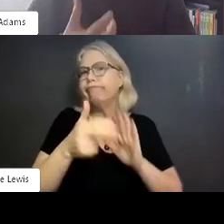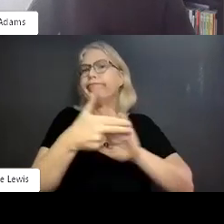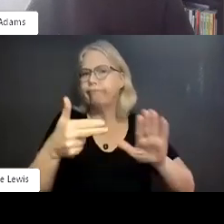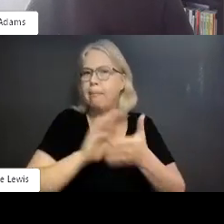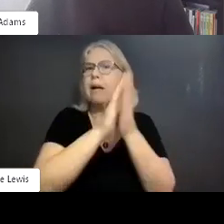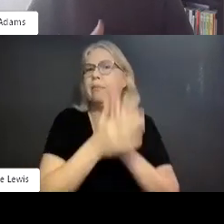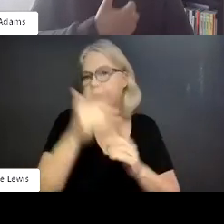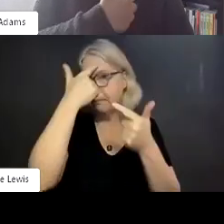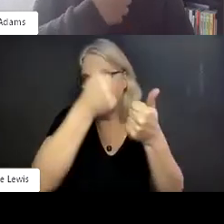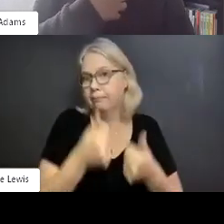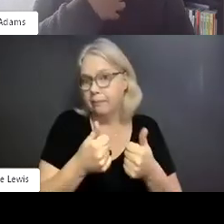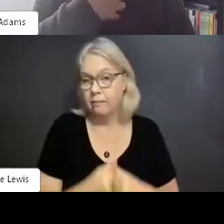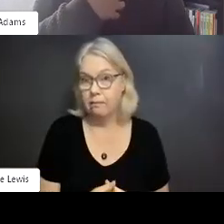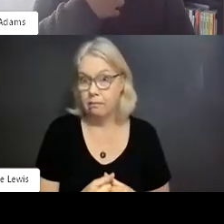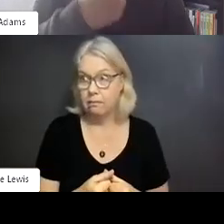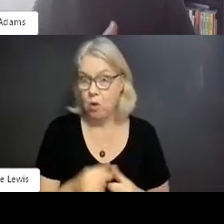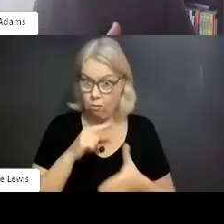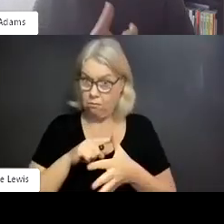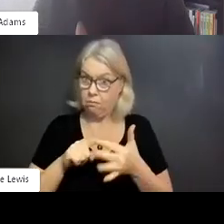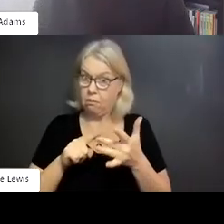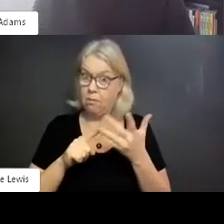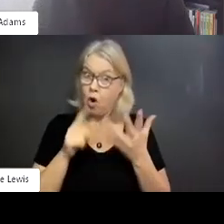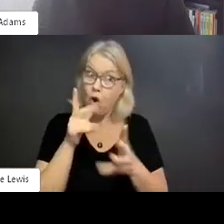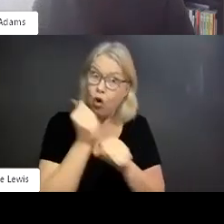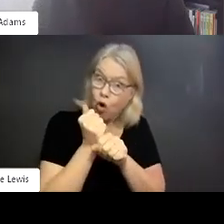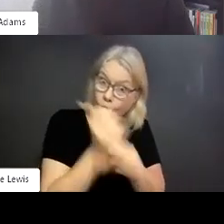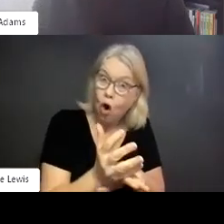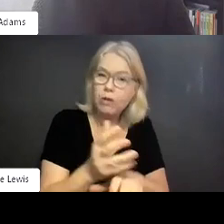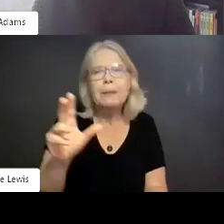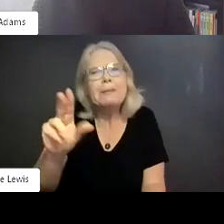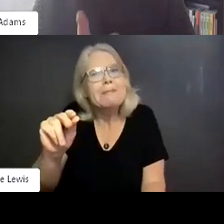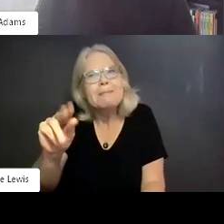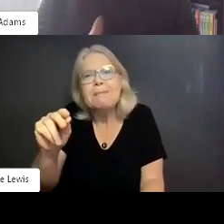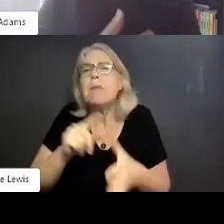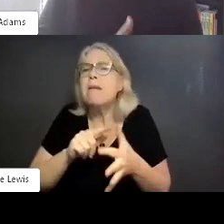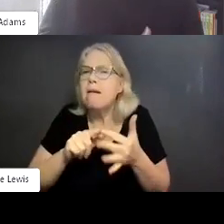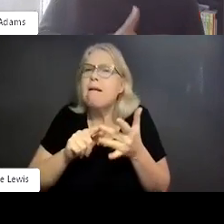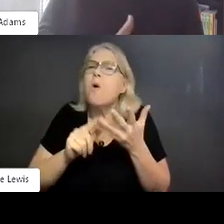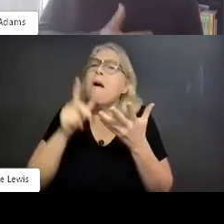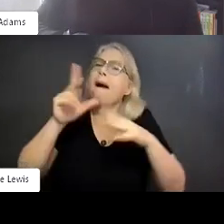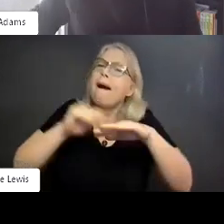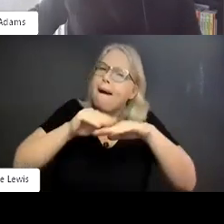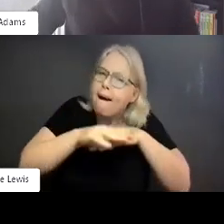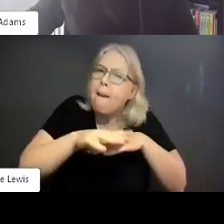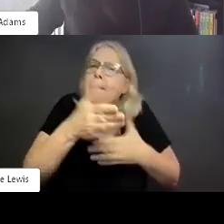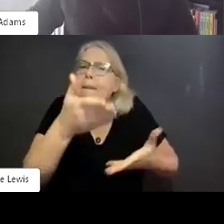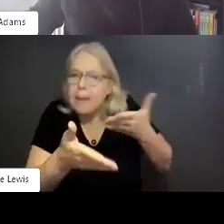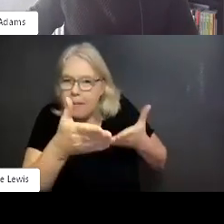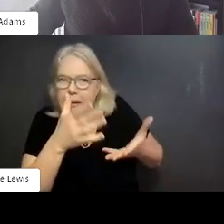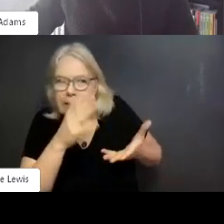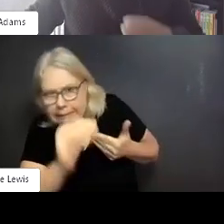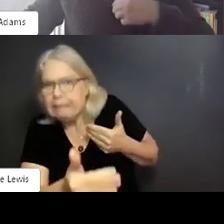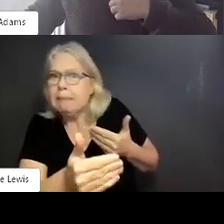just know there are factors that can increase your chances of a dementia diagnosis, but we don't actually know what causes it itself.